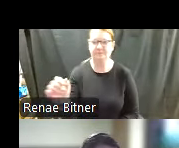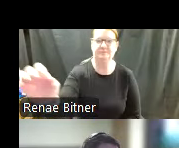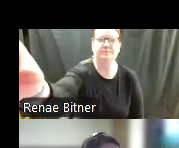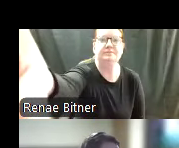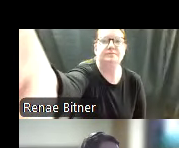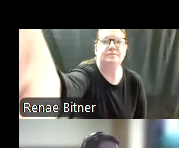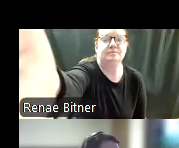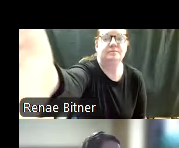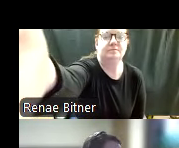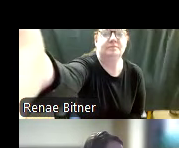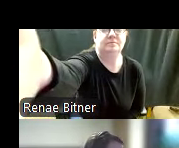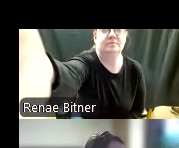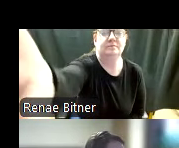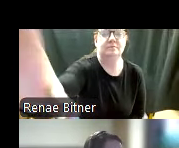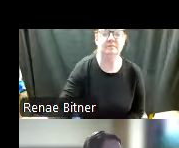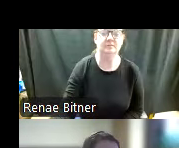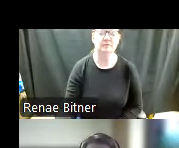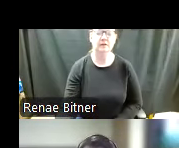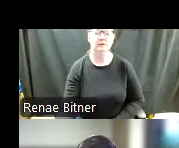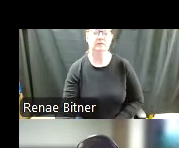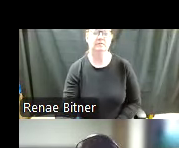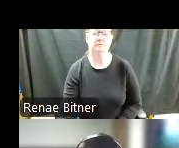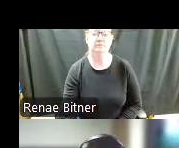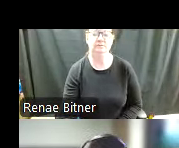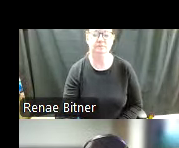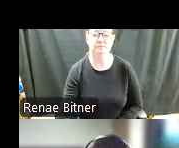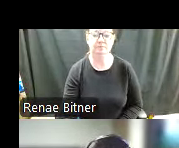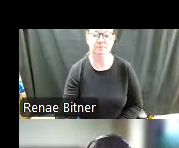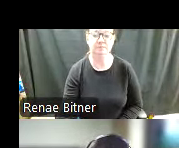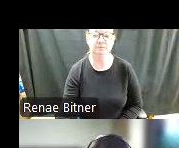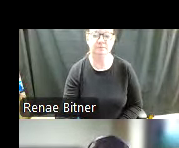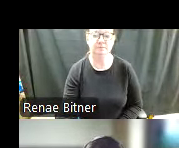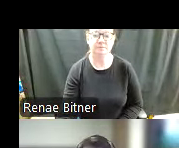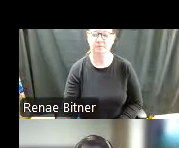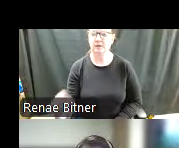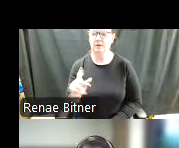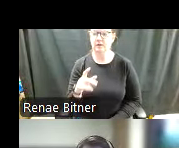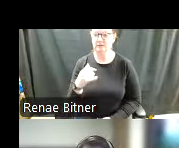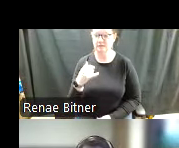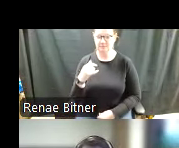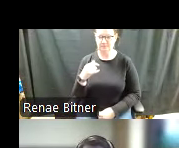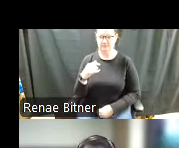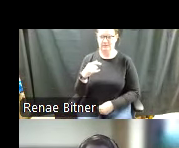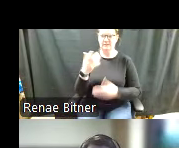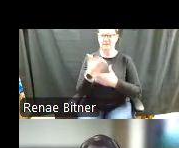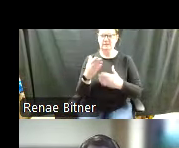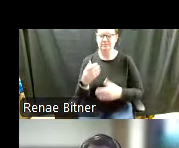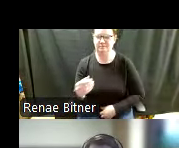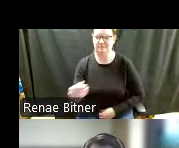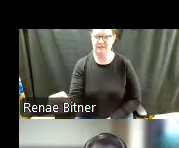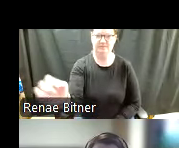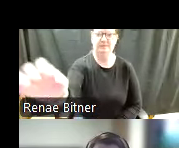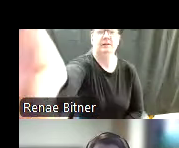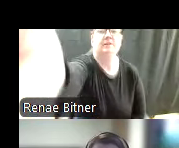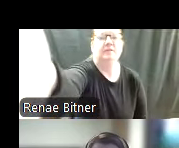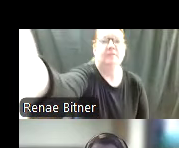Oh, sorry, I'm trying to turn the page and it doesn't want to let me. There we go. So some highlights that I wanted to put out there for